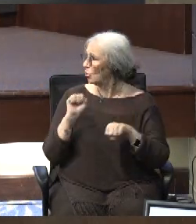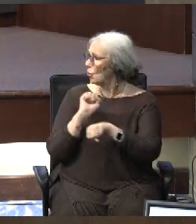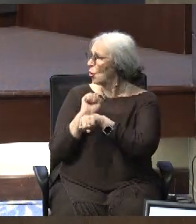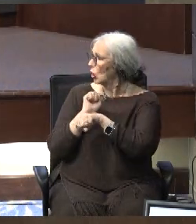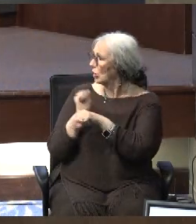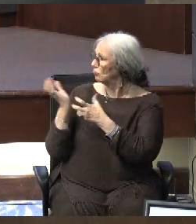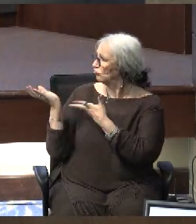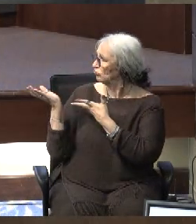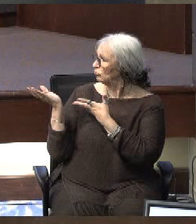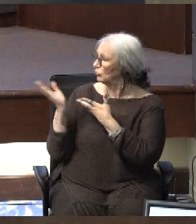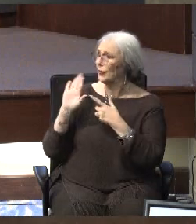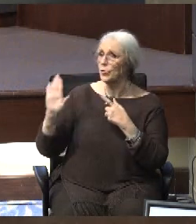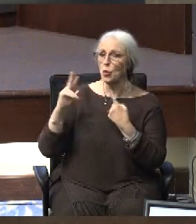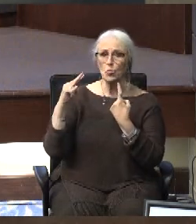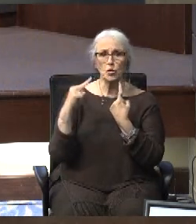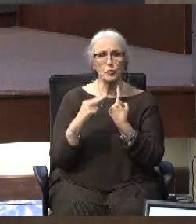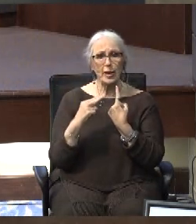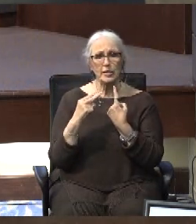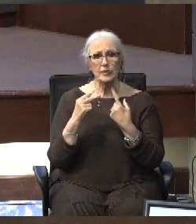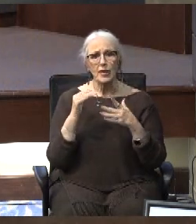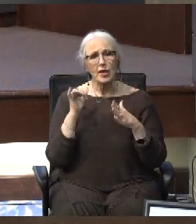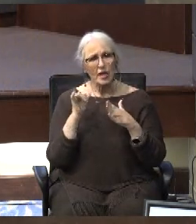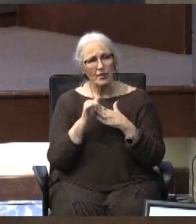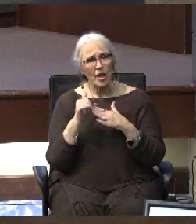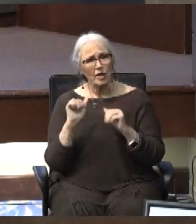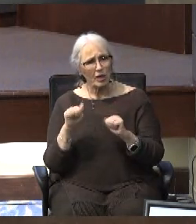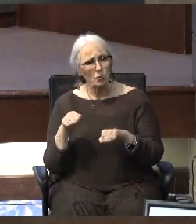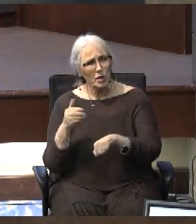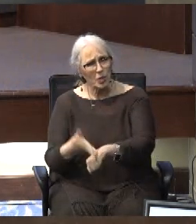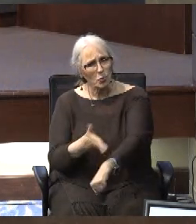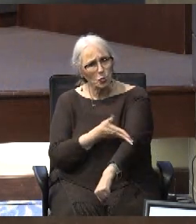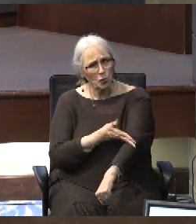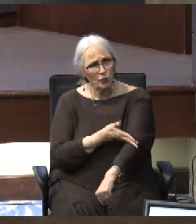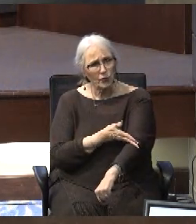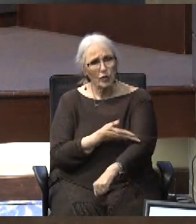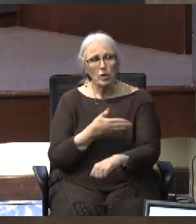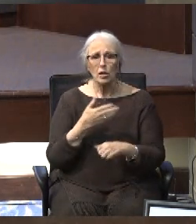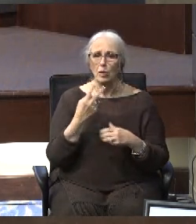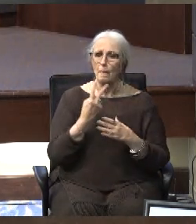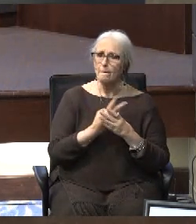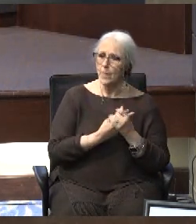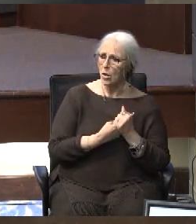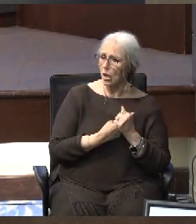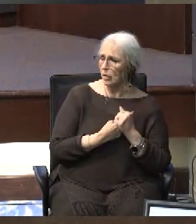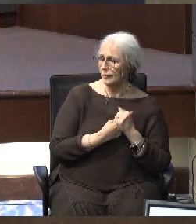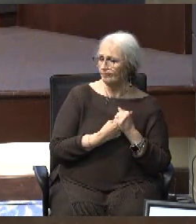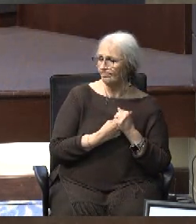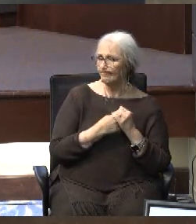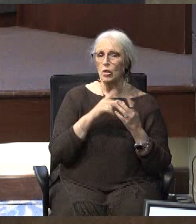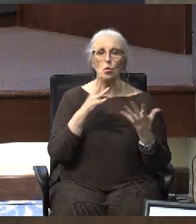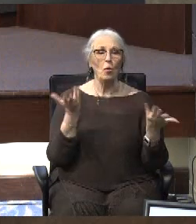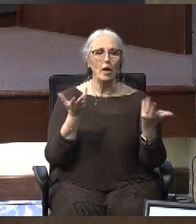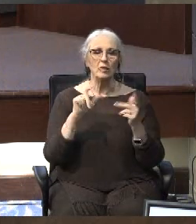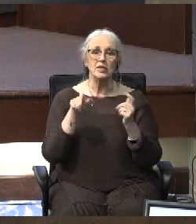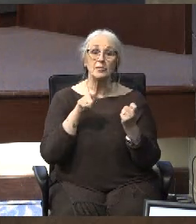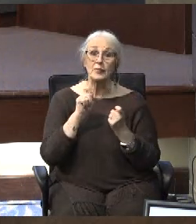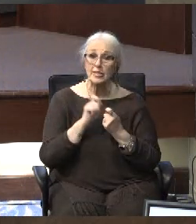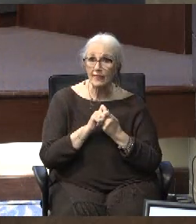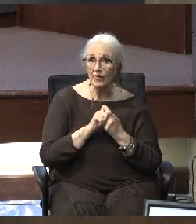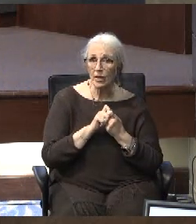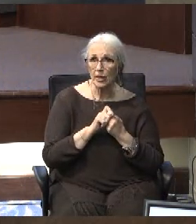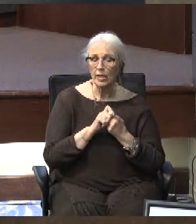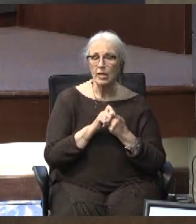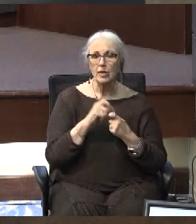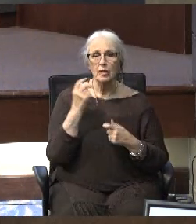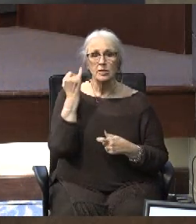your perspective, and is that something that we can improve upon, both in terms, I guess specifically,